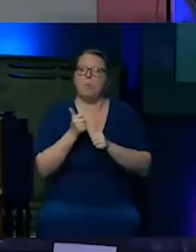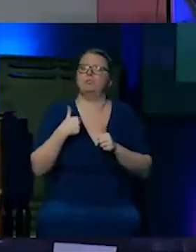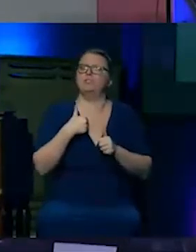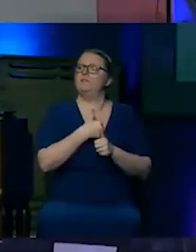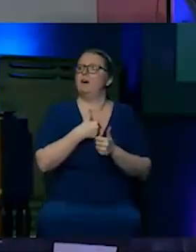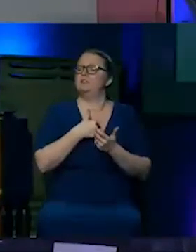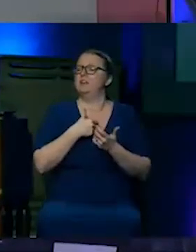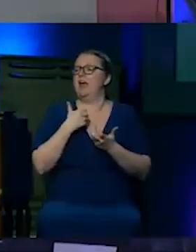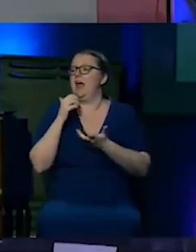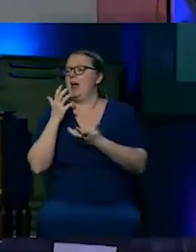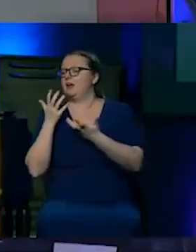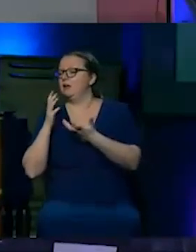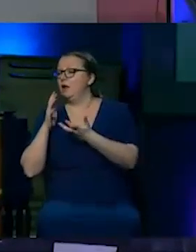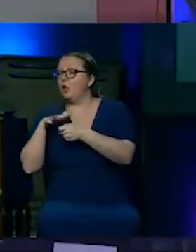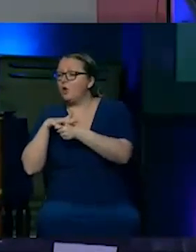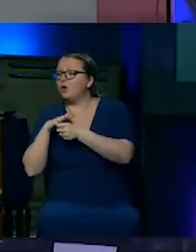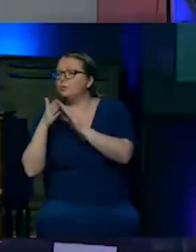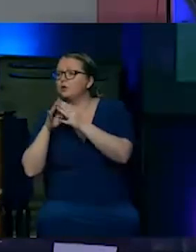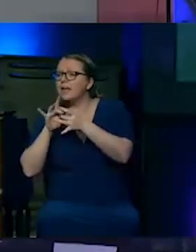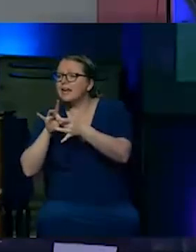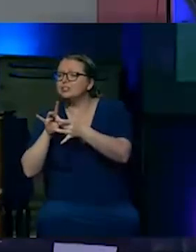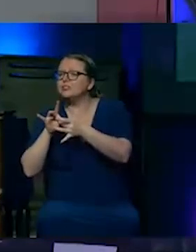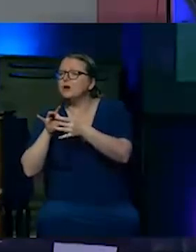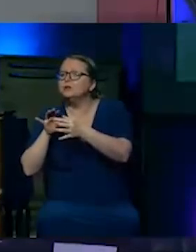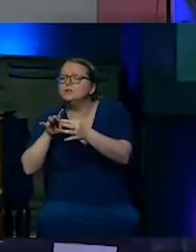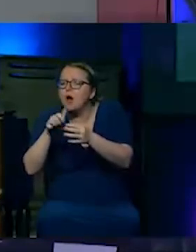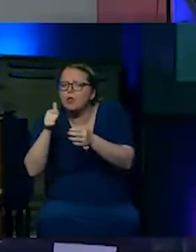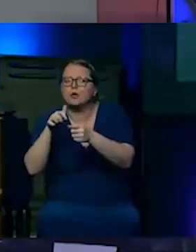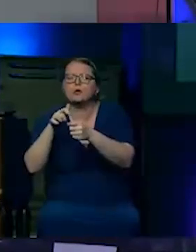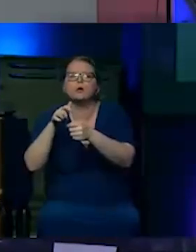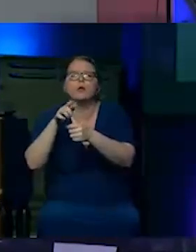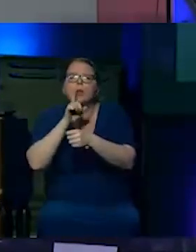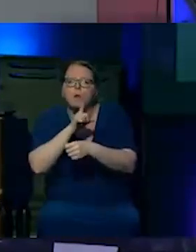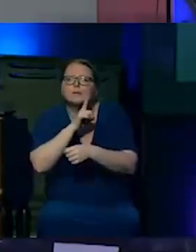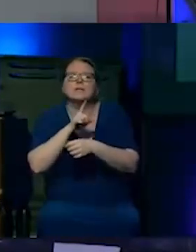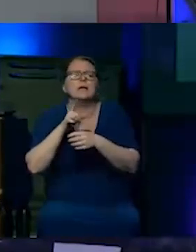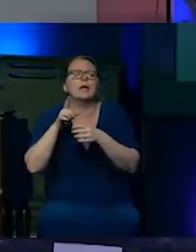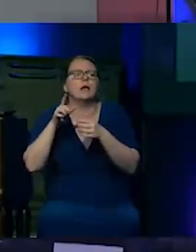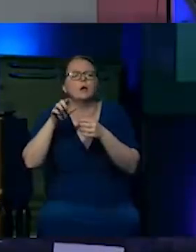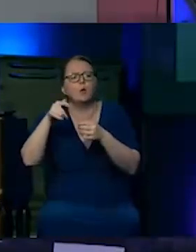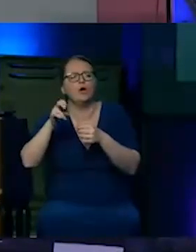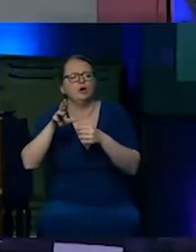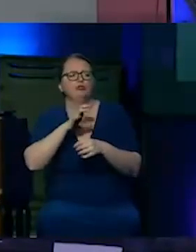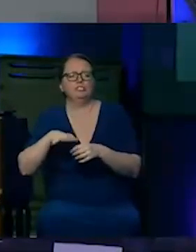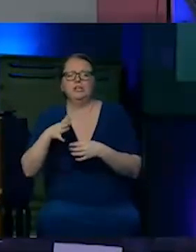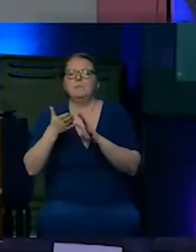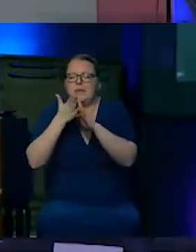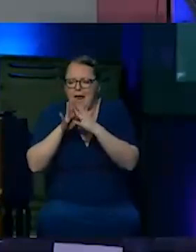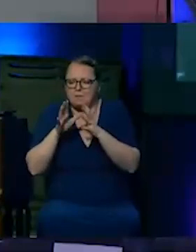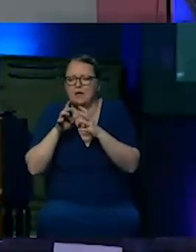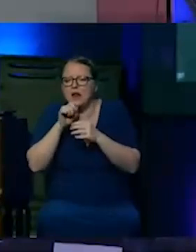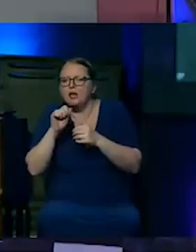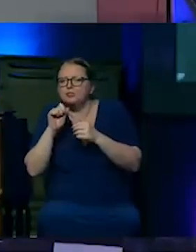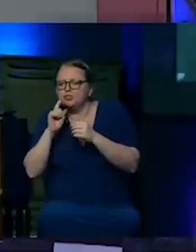had local community like connections to other lonely and isolated queer Christians. From there, it became not just trying to keep